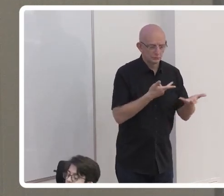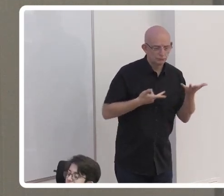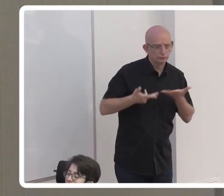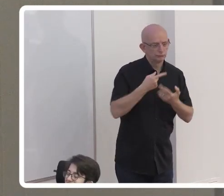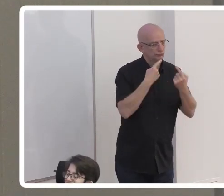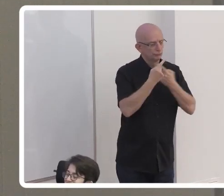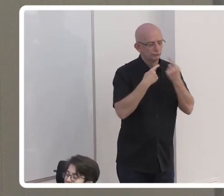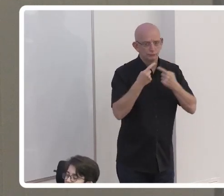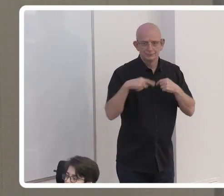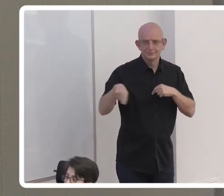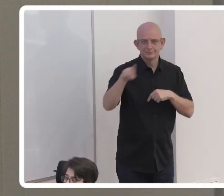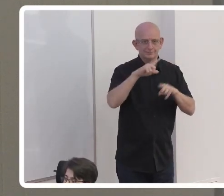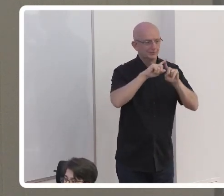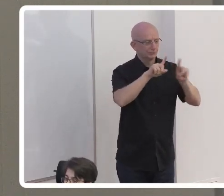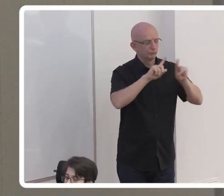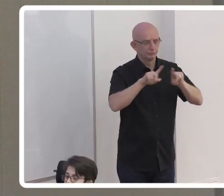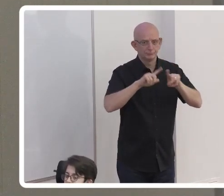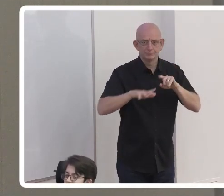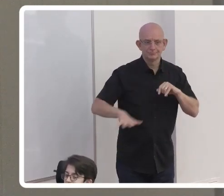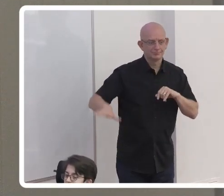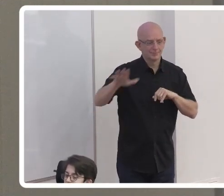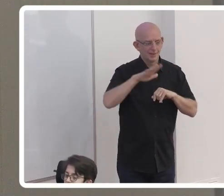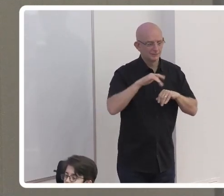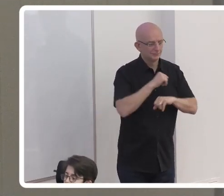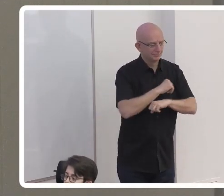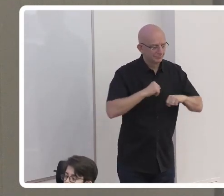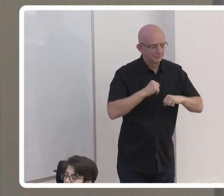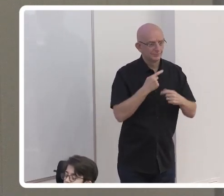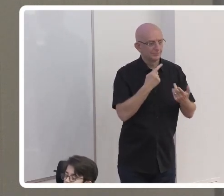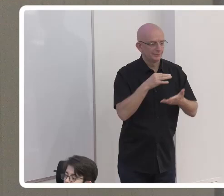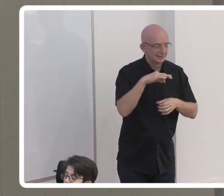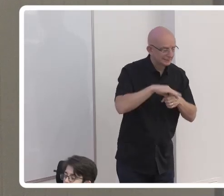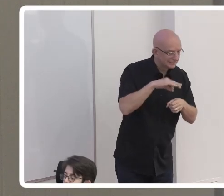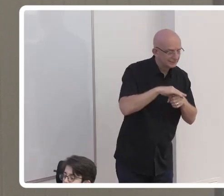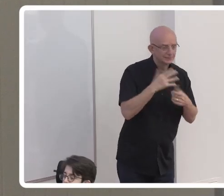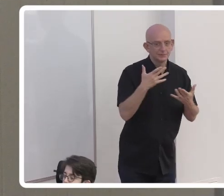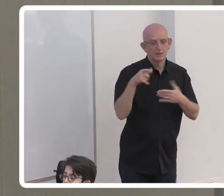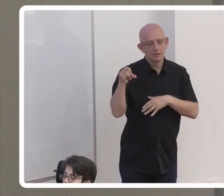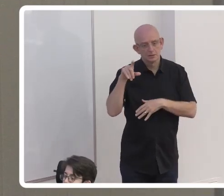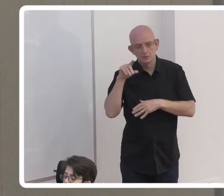in craftizes, sim, in the different spaces that we have. I always live empowered and